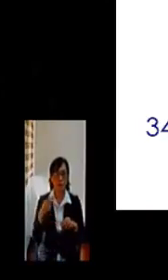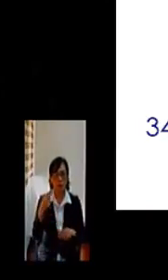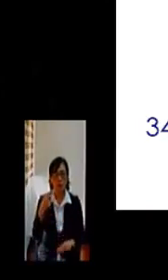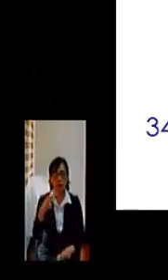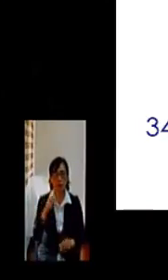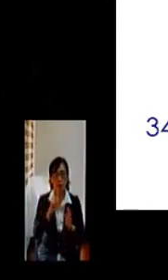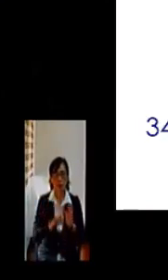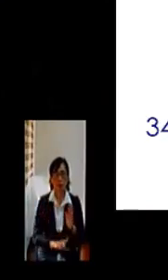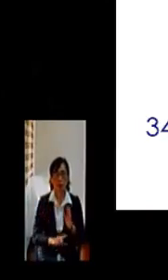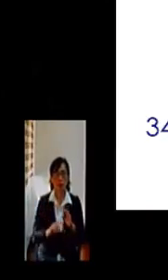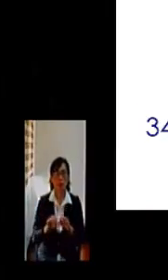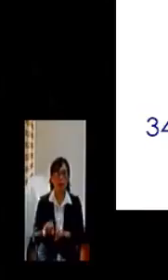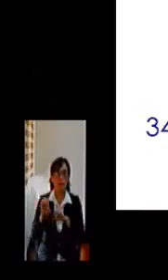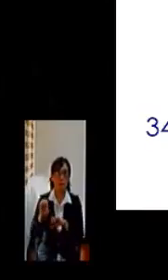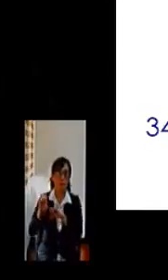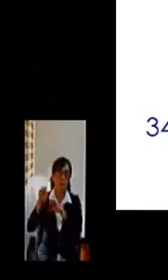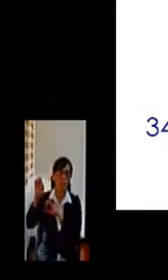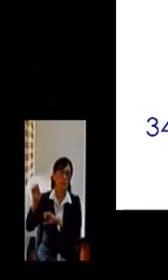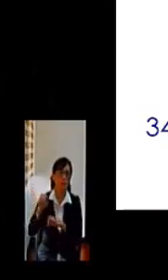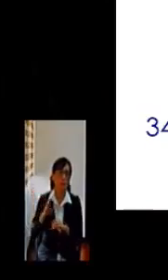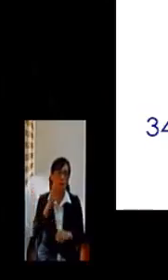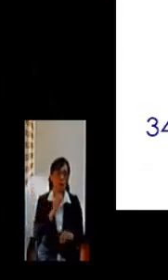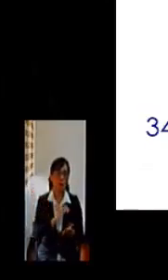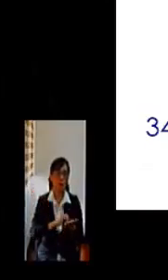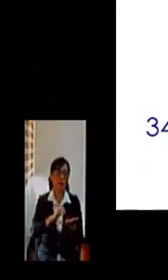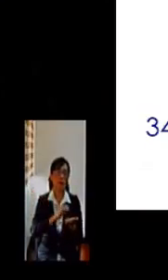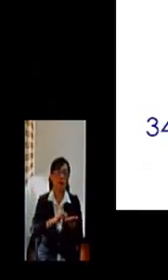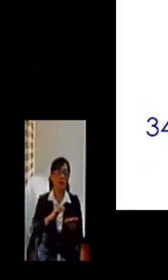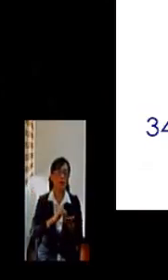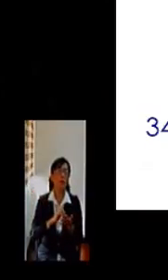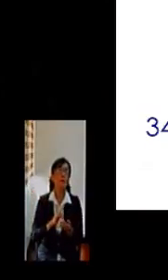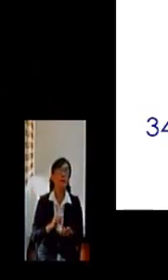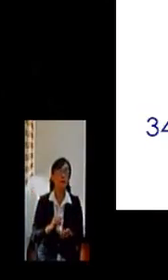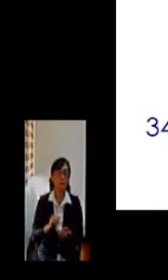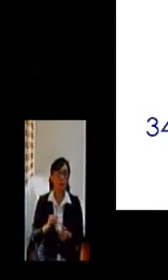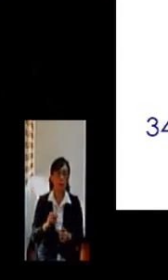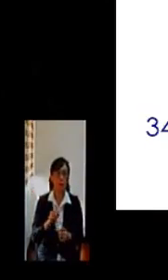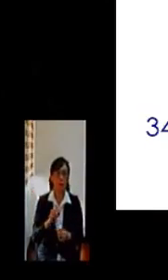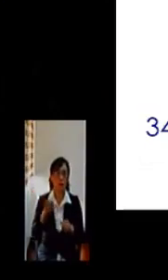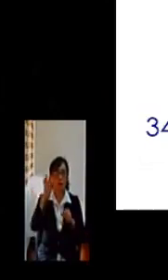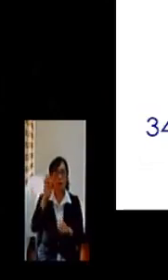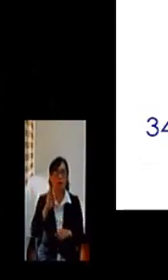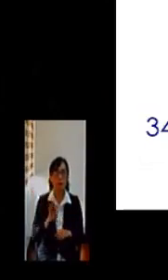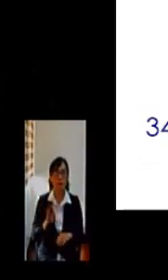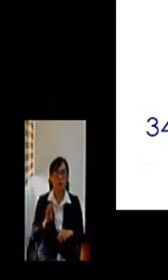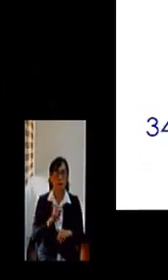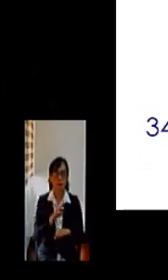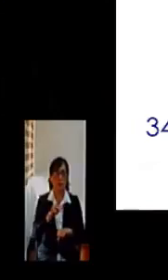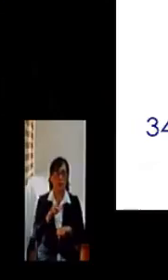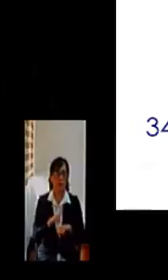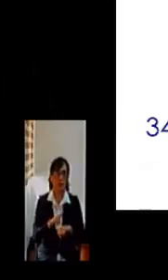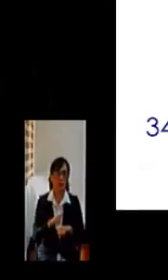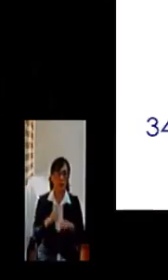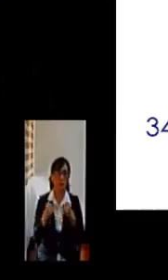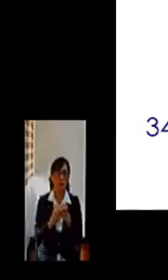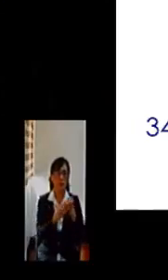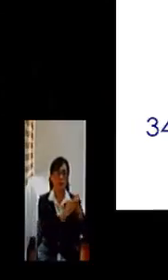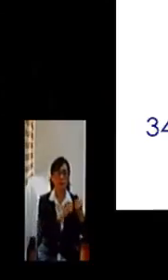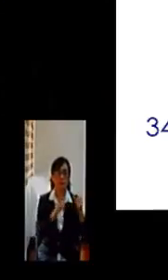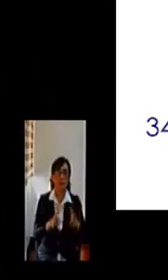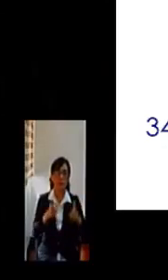and many unsustainable land use practices. These factors have resulted in the Philippines supporting by far the largest number